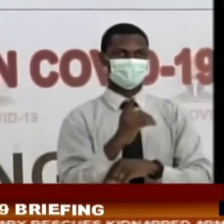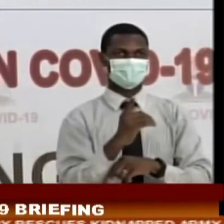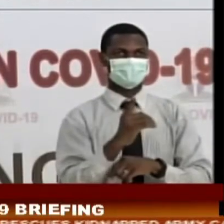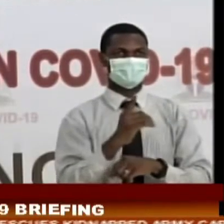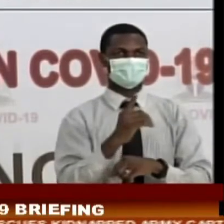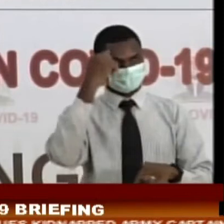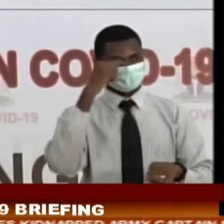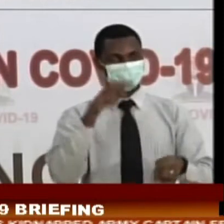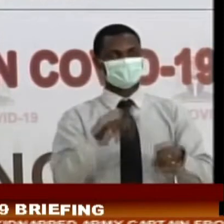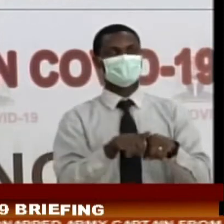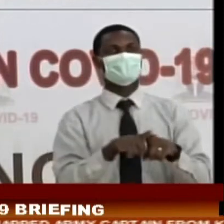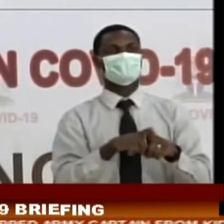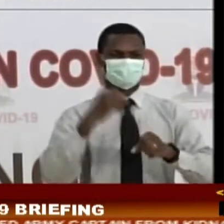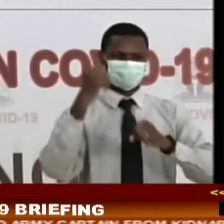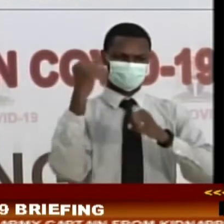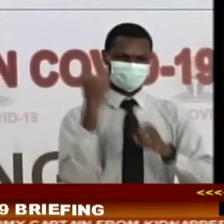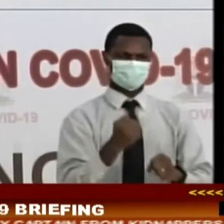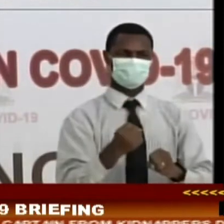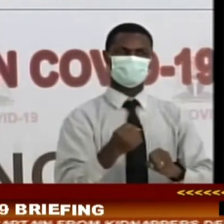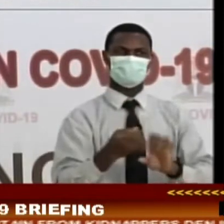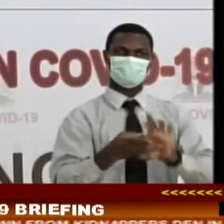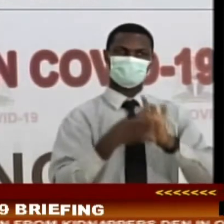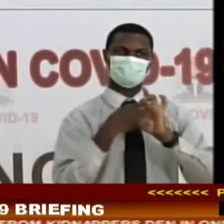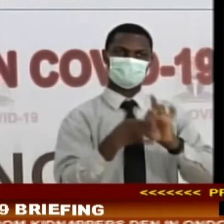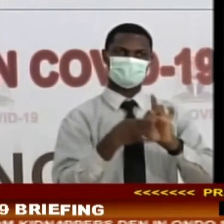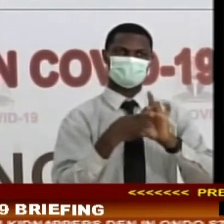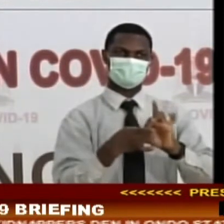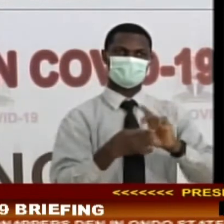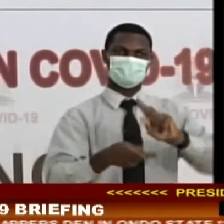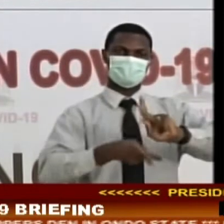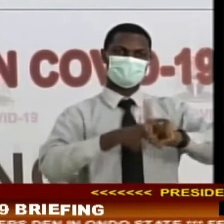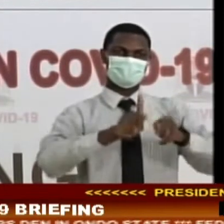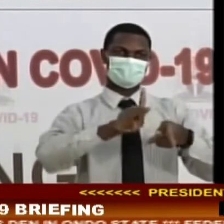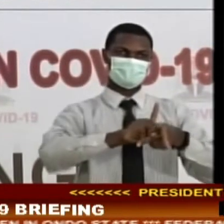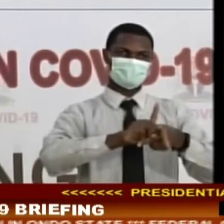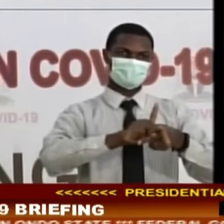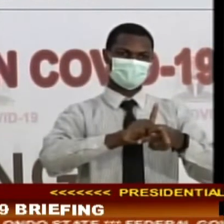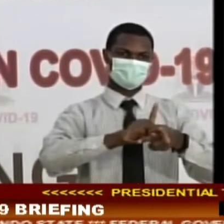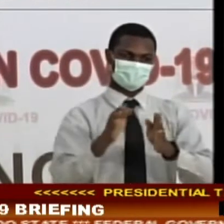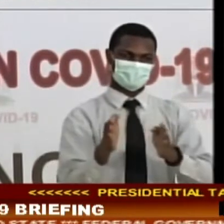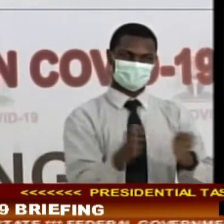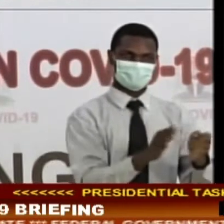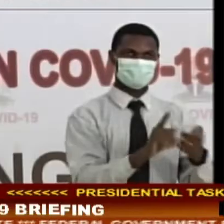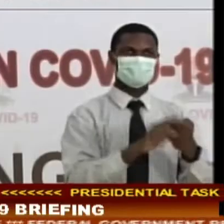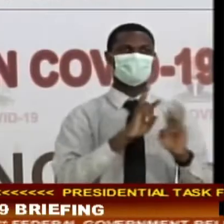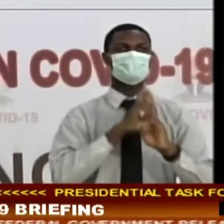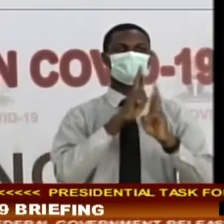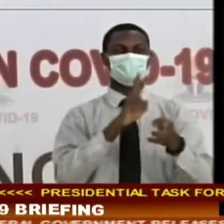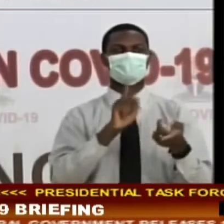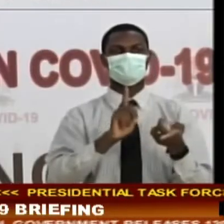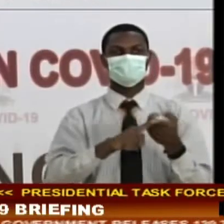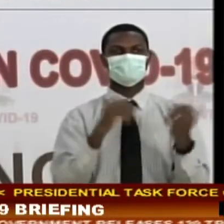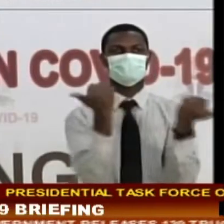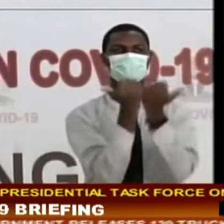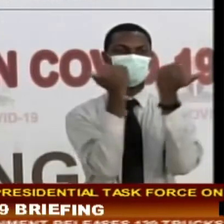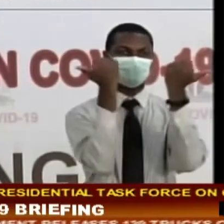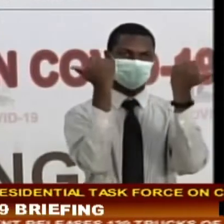firm synergistic collaboration and cooperation framework to respond to the challenges of